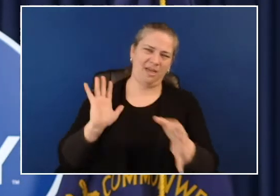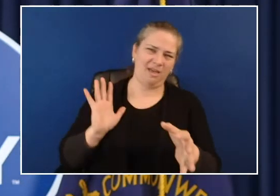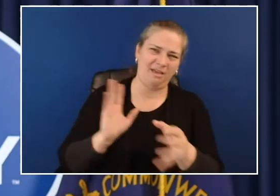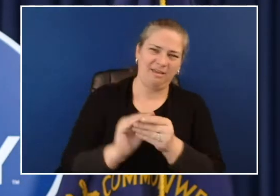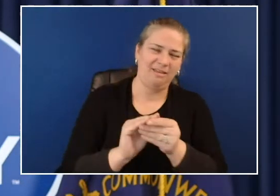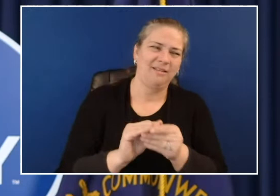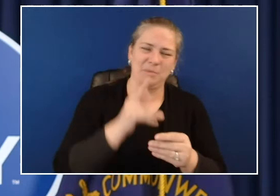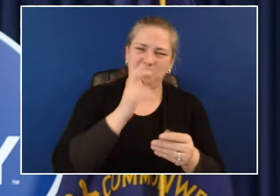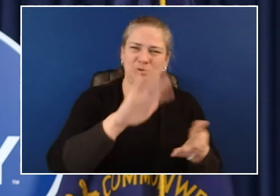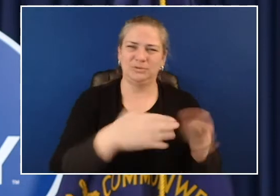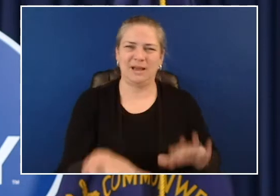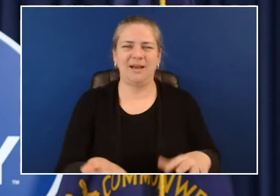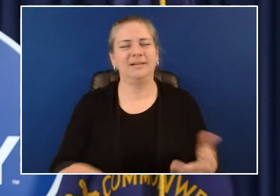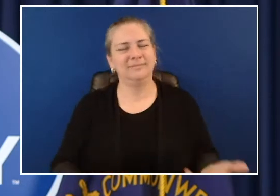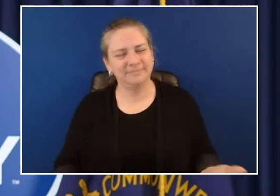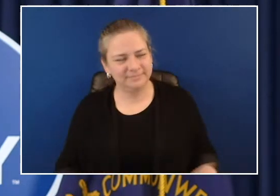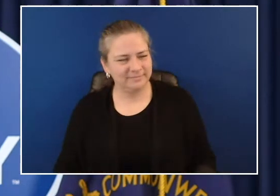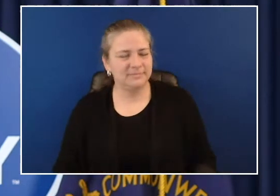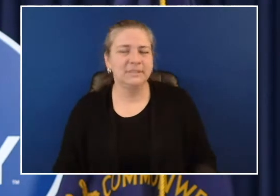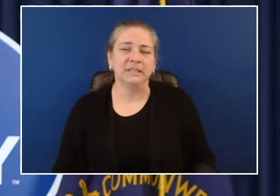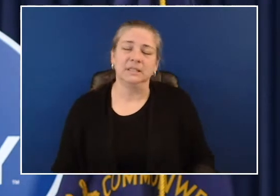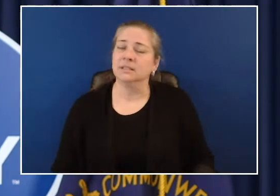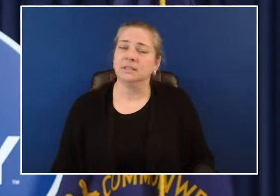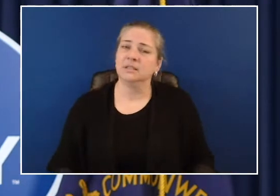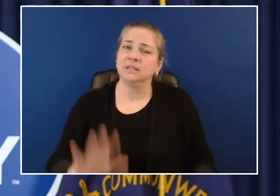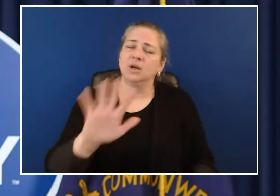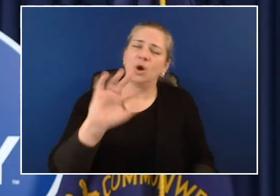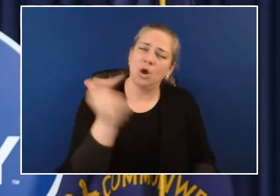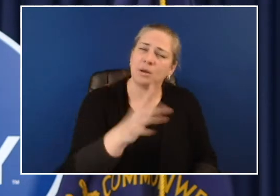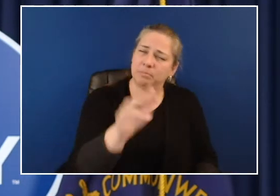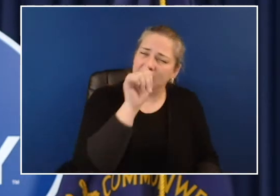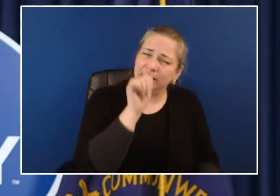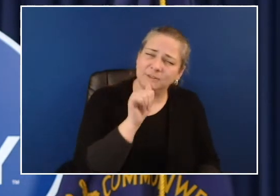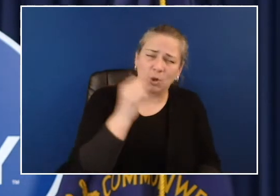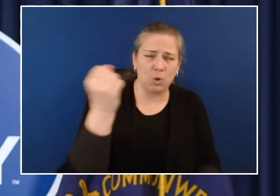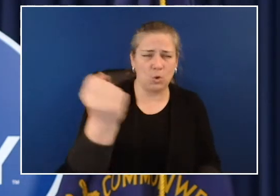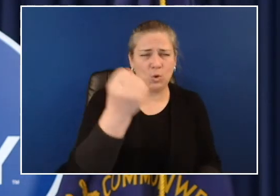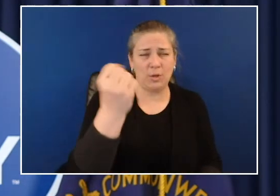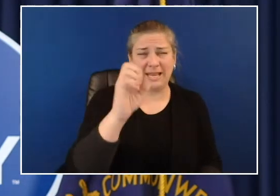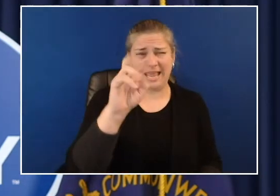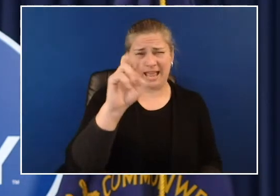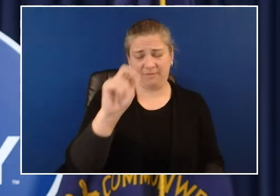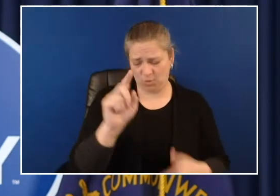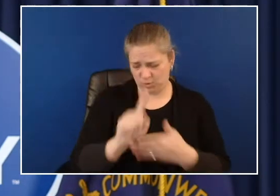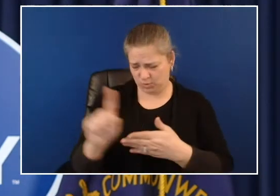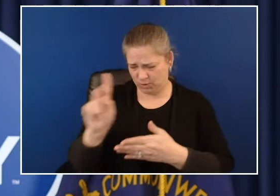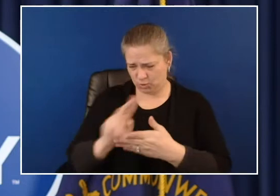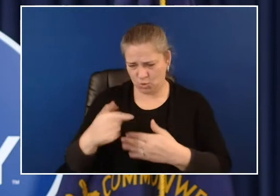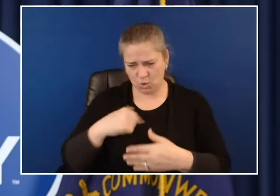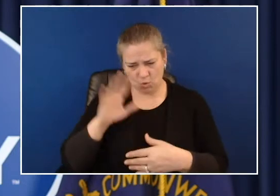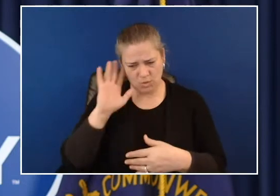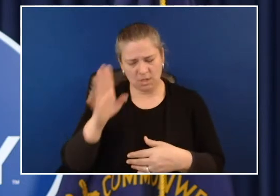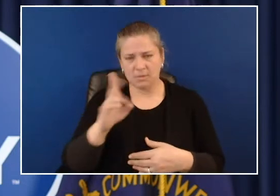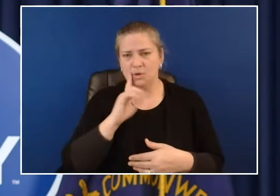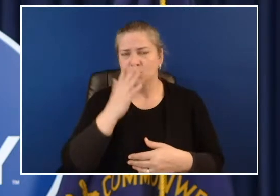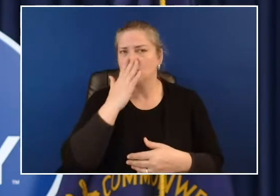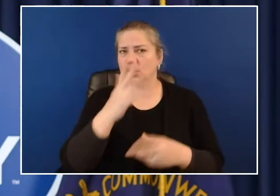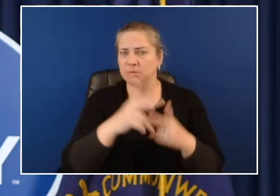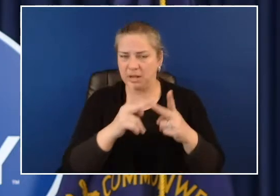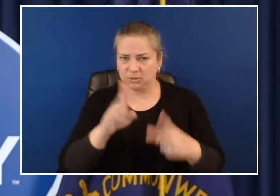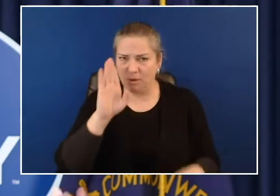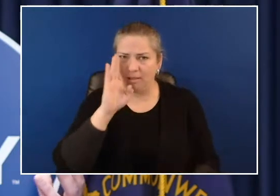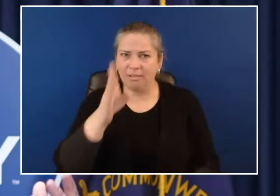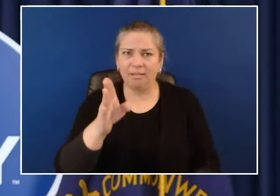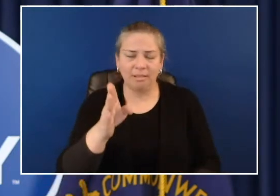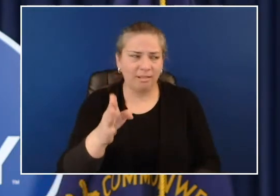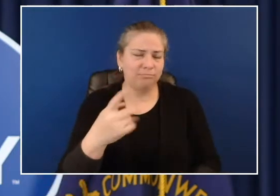But again, I just say, everybody be patient, hold on. Even in just a couple weeks, I think we're going to be in a really good place. And as long as we don't have